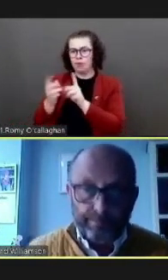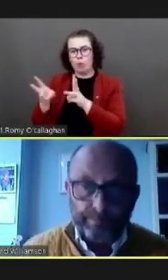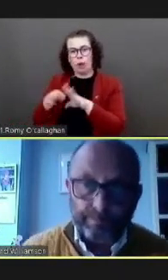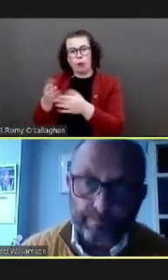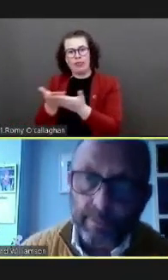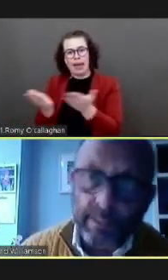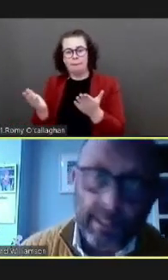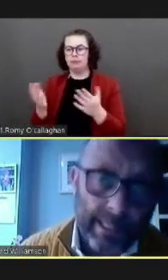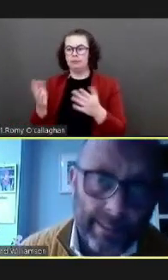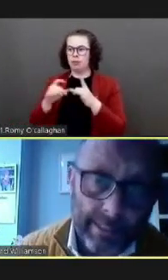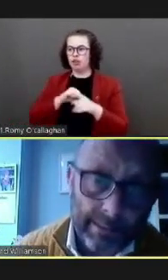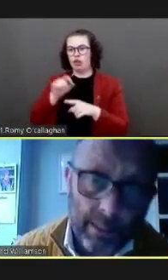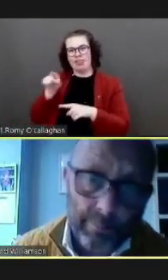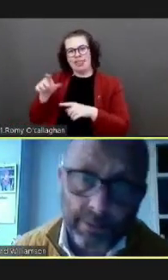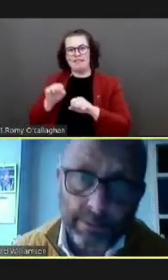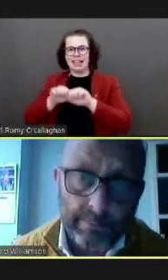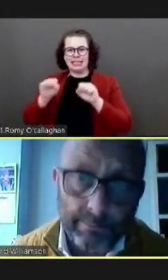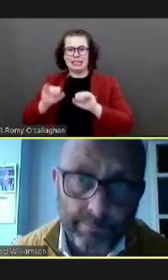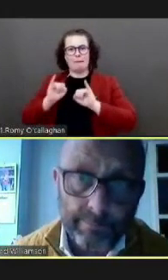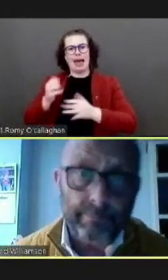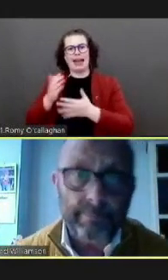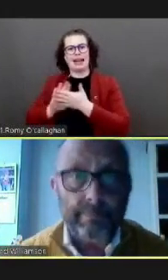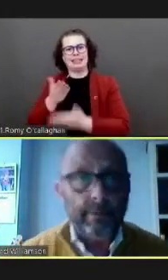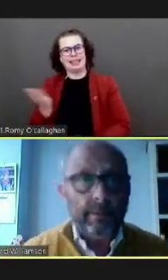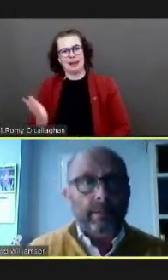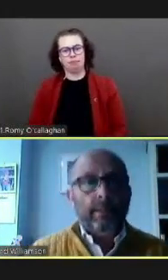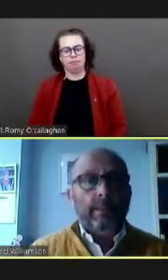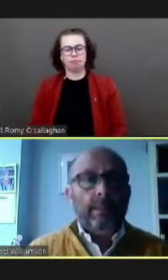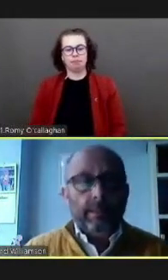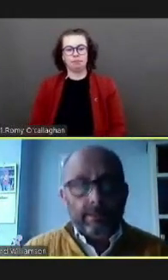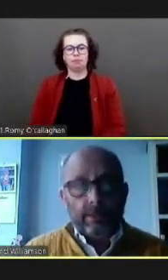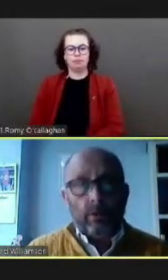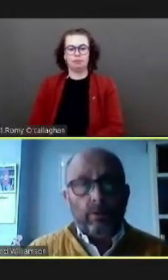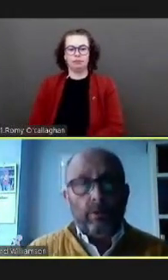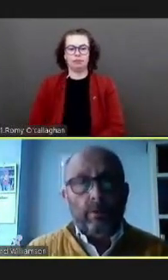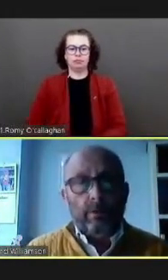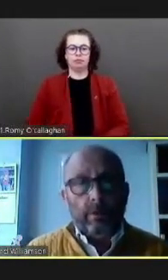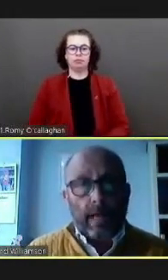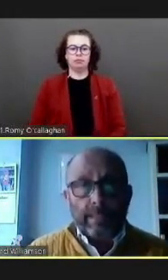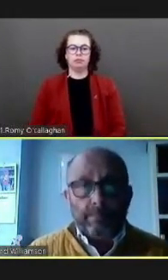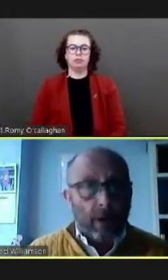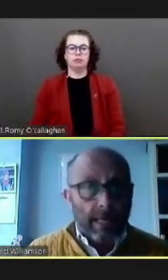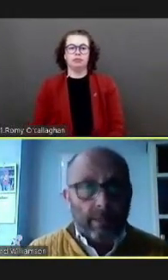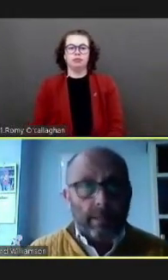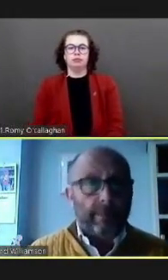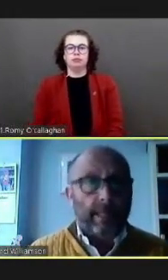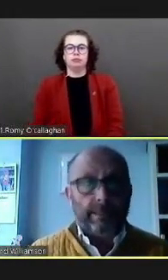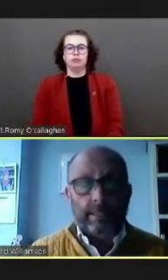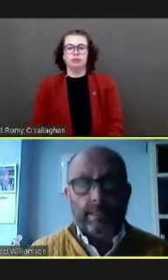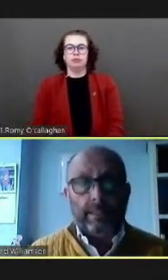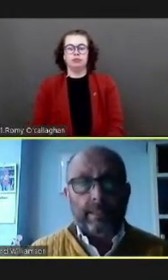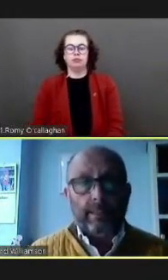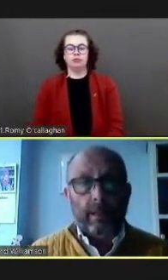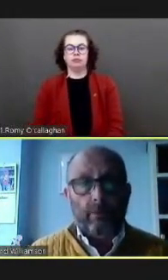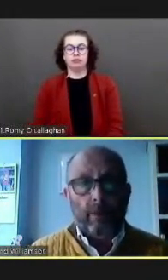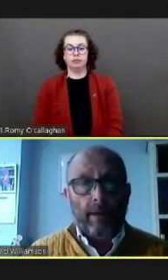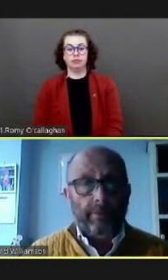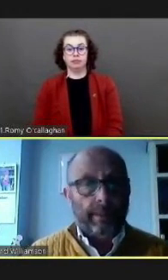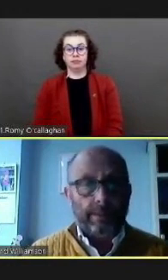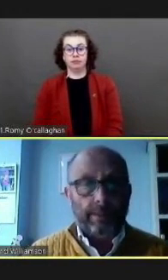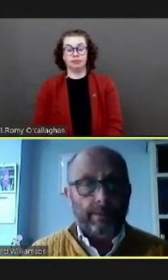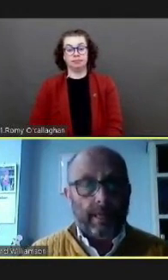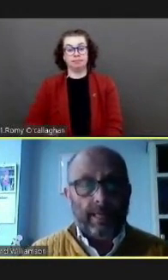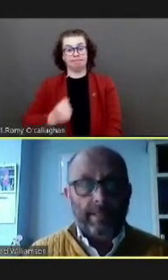about. Can I get the next slide, please? So as my kind of case study,